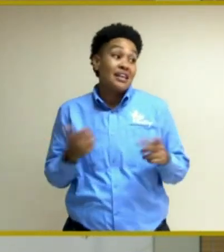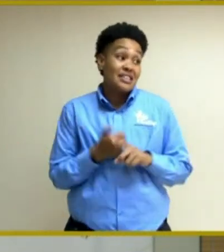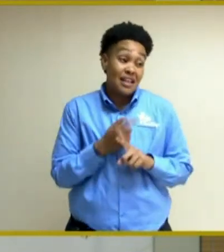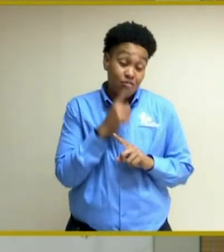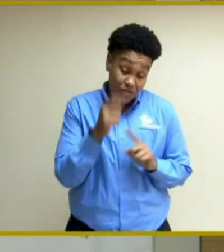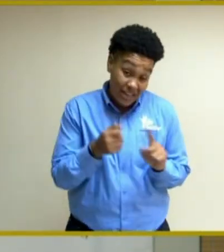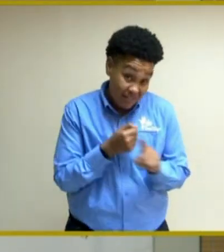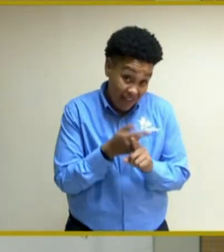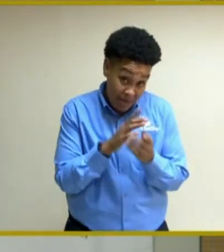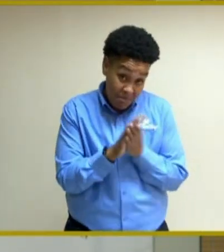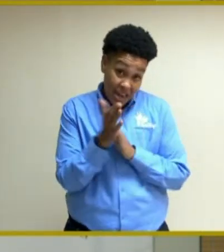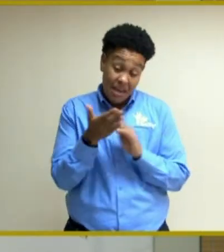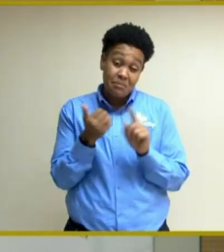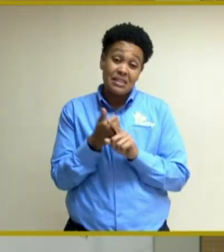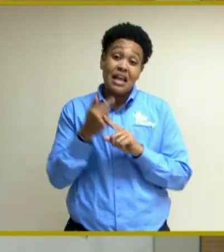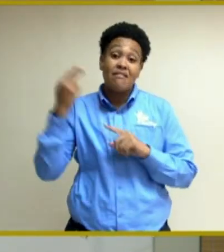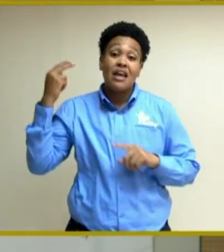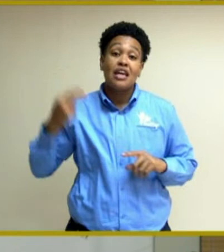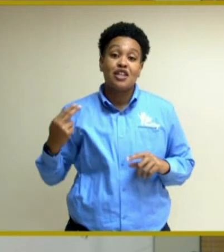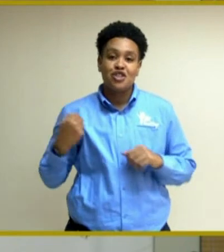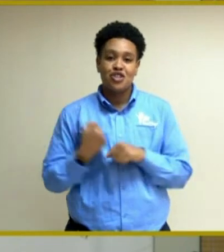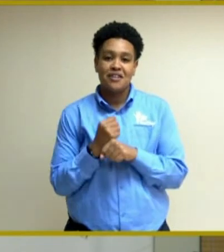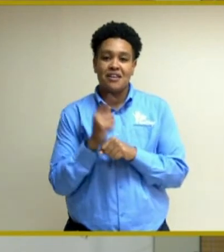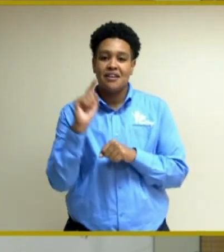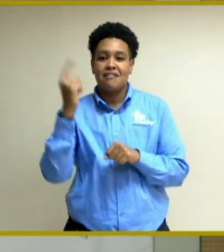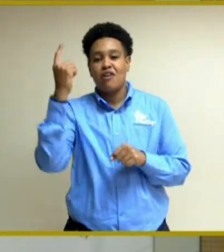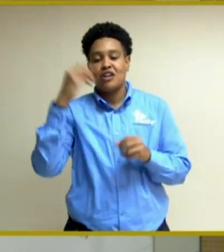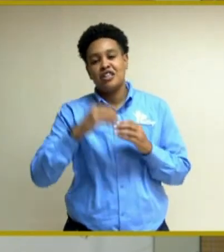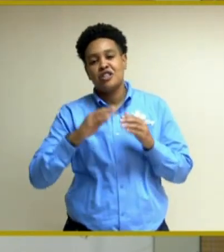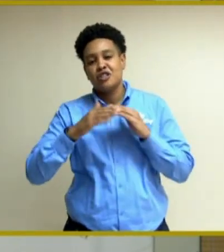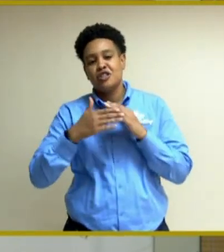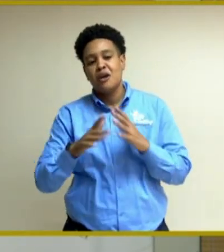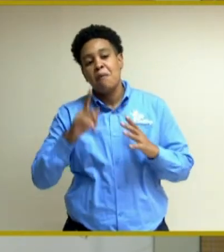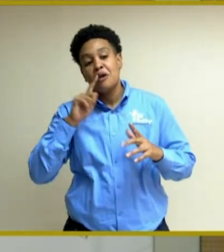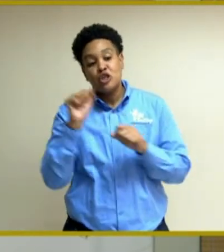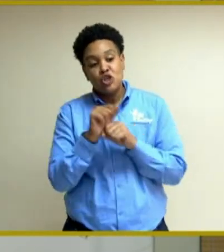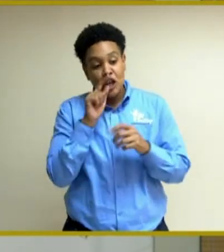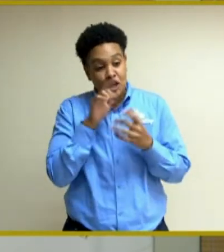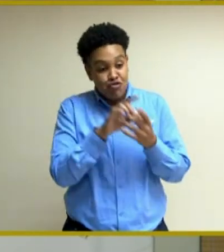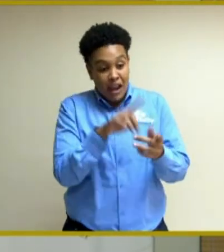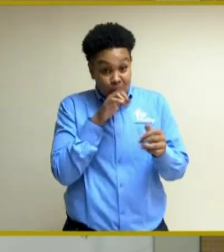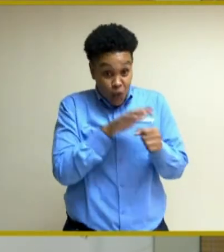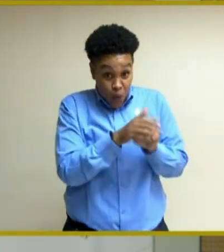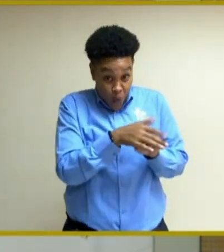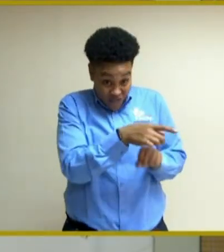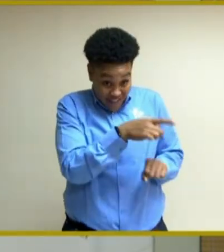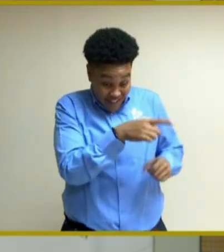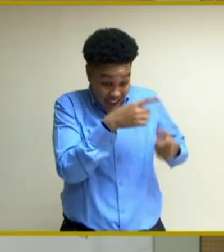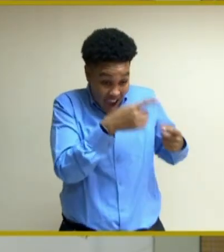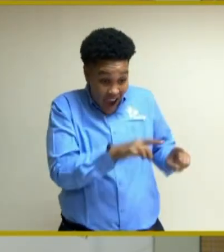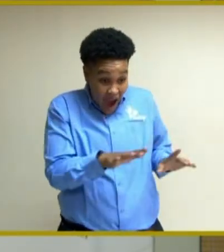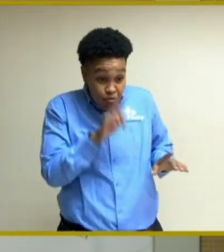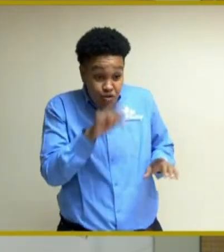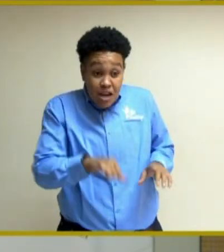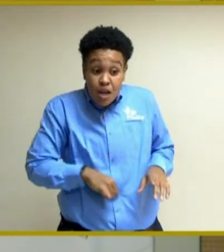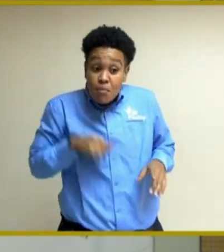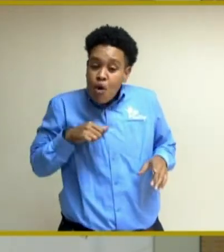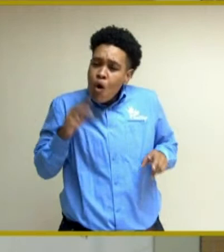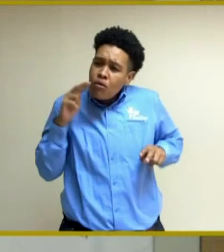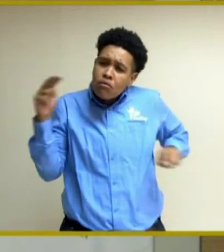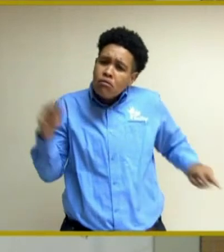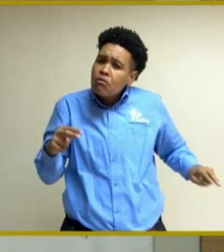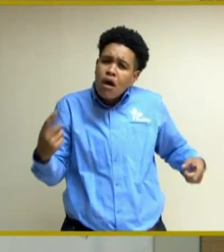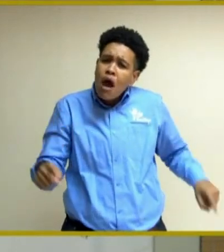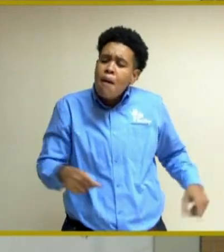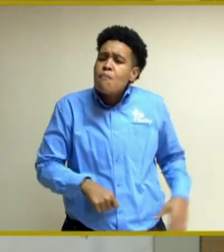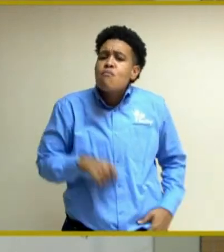effect became a history maker in Jamaica, certainly in the context of COVID-19. Very proud of it, very proud of